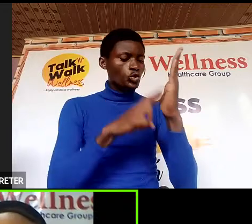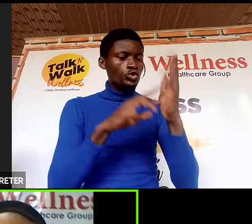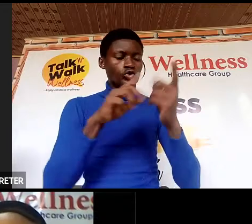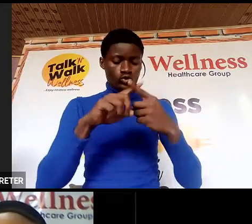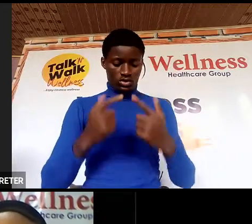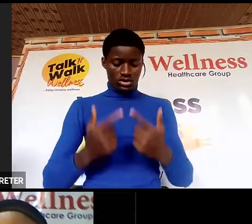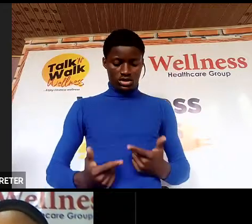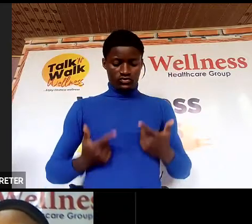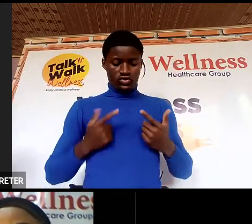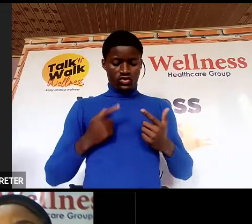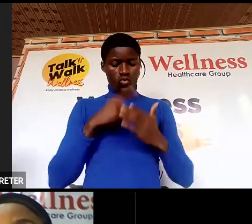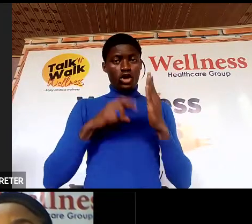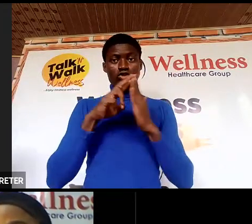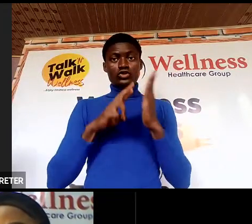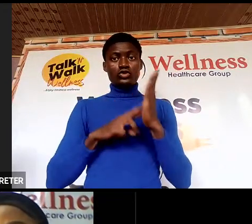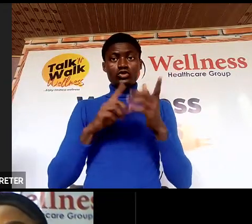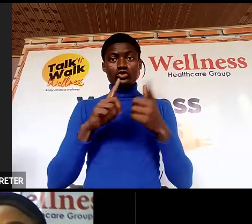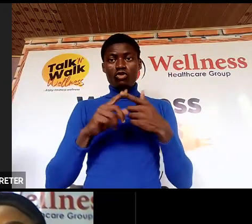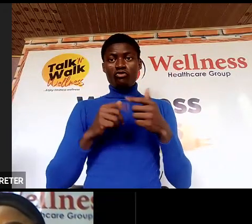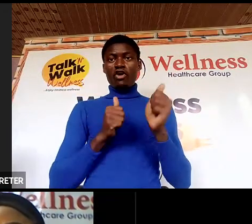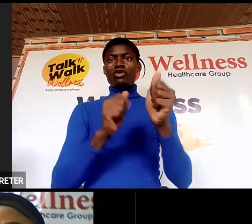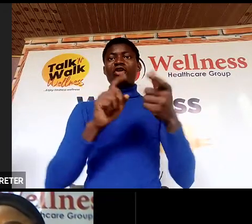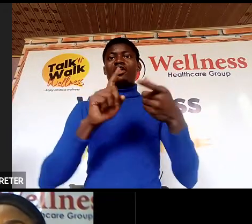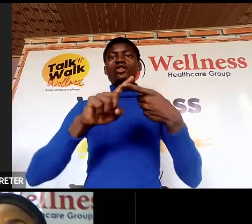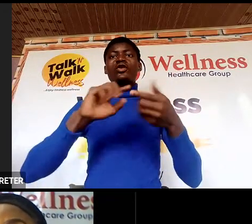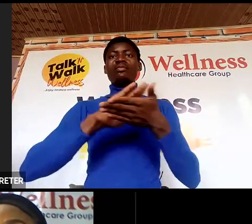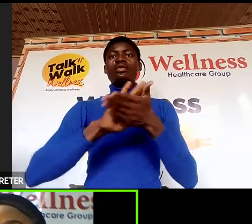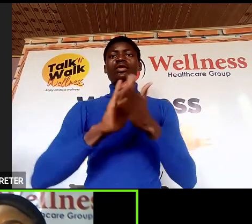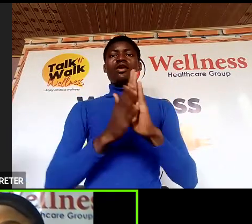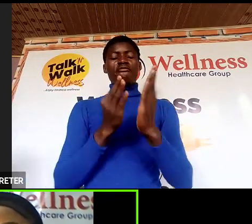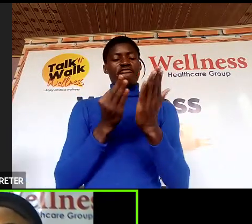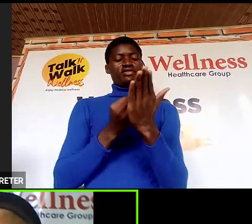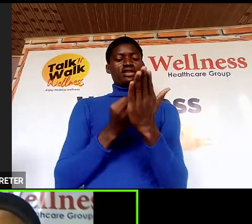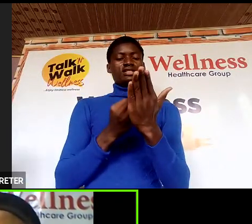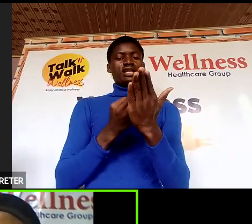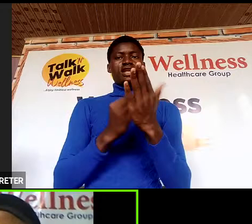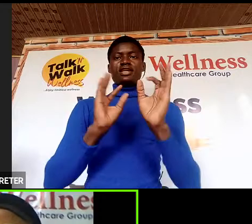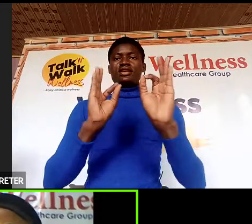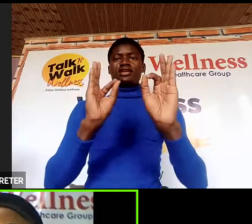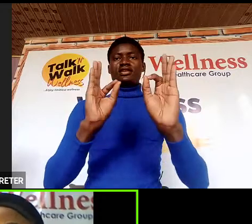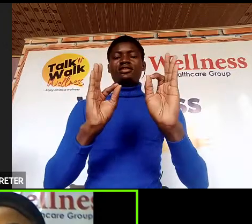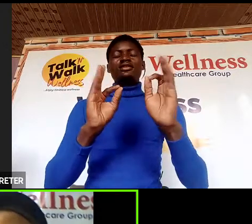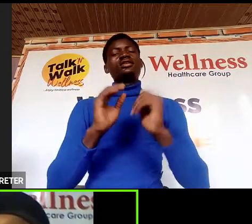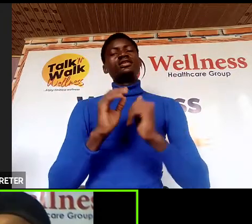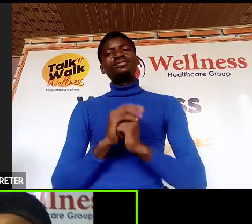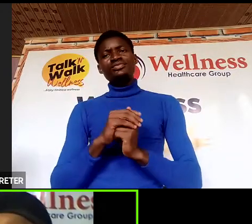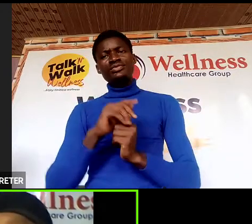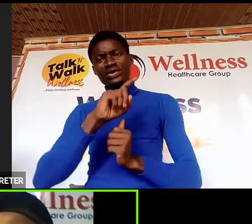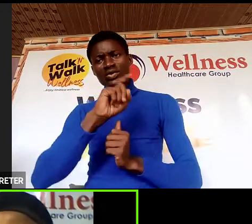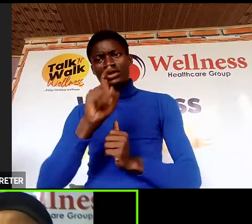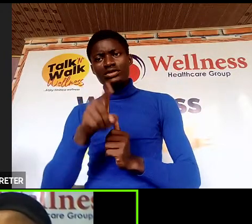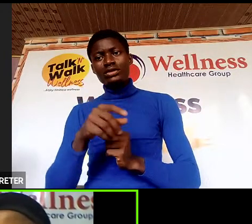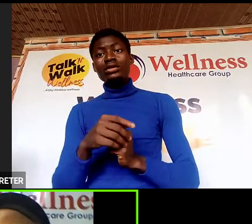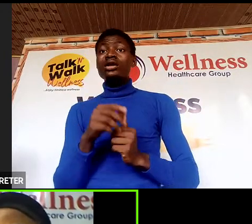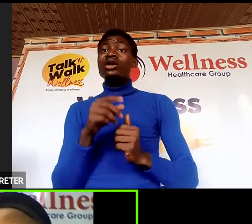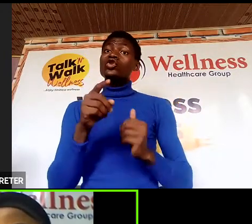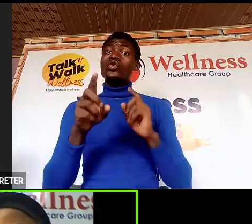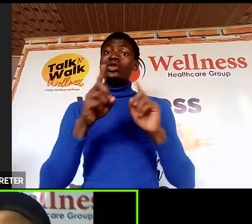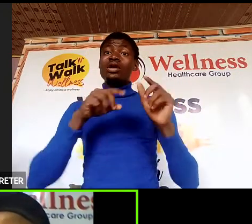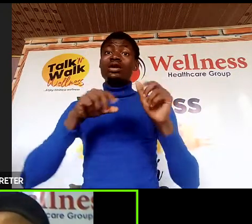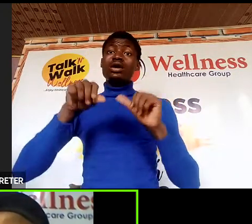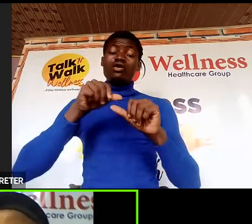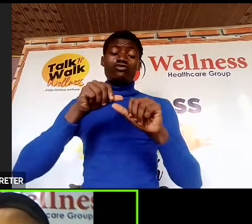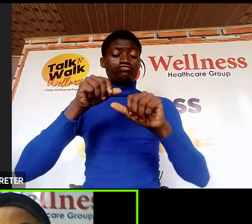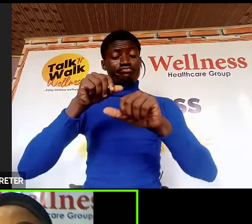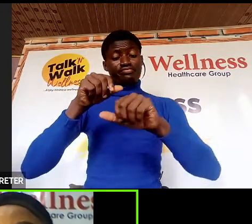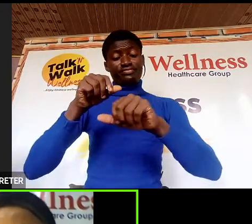will I know run. Yes. discipline. You talked about discipline very much, and Yes. I think everybody Yes. has had that. Yes. That Yes. discipline is